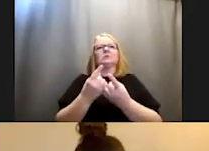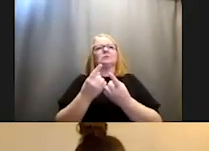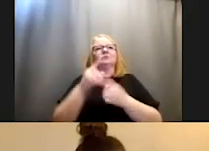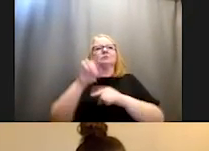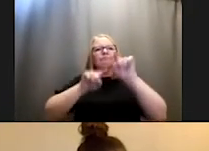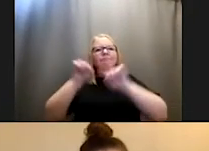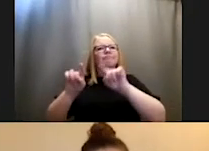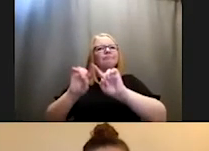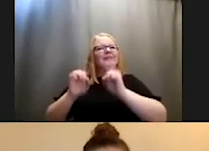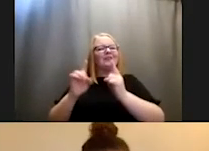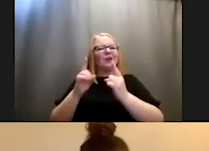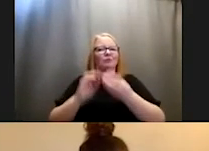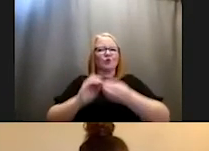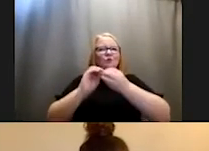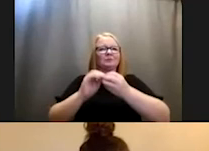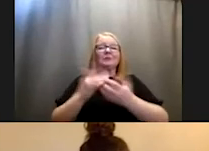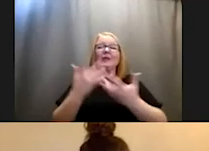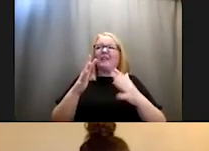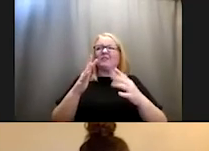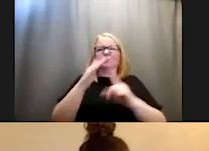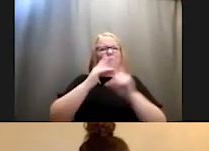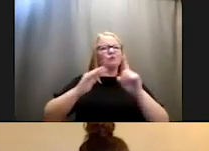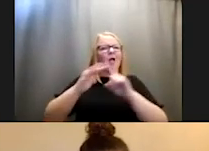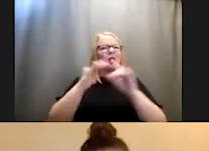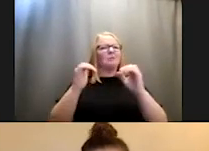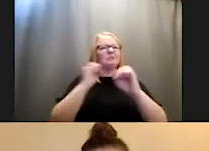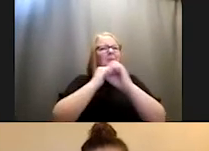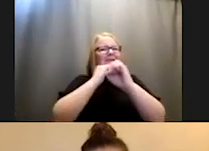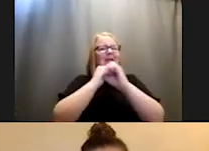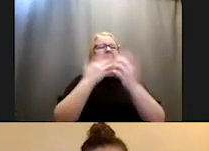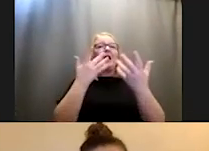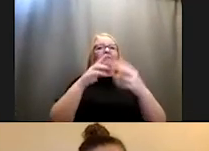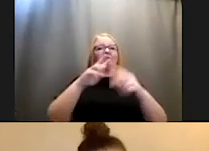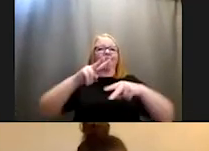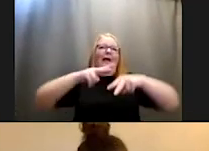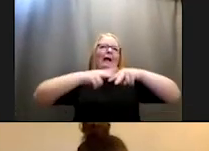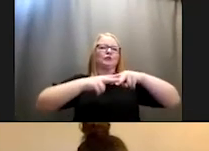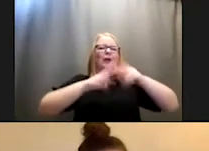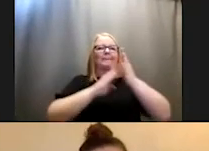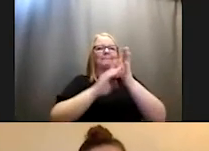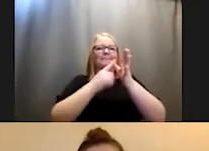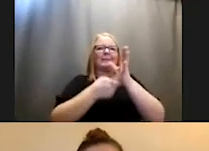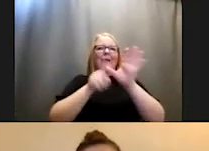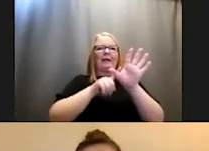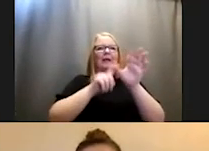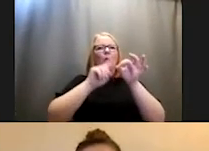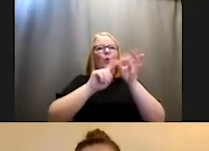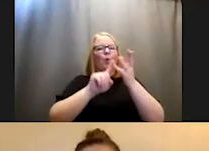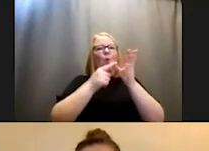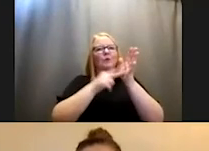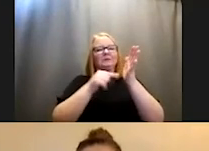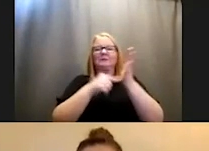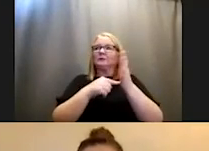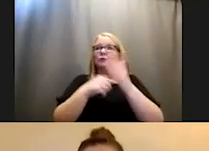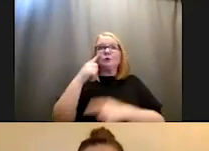they produce. And if you go on social media and you do hashtag Mary Quant, you'll find lots and lots of images of